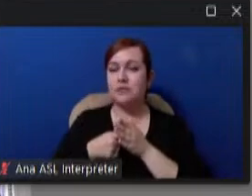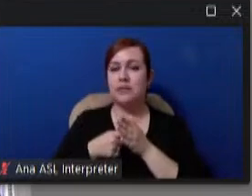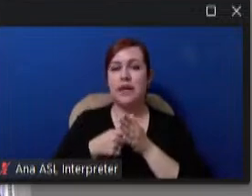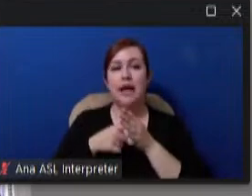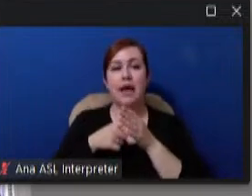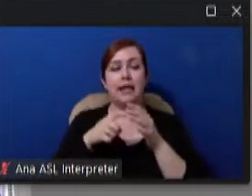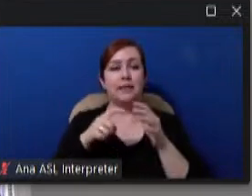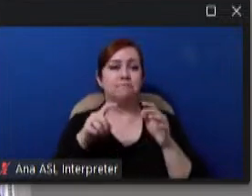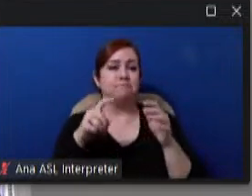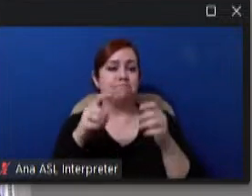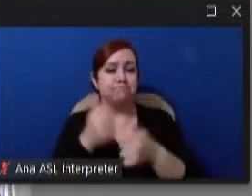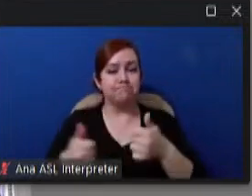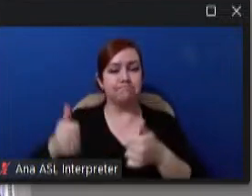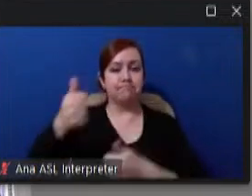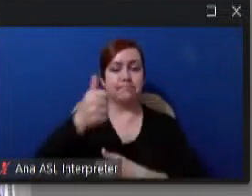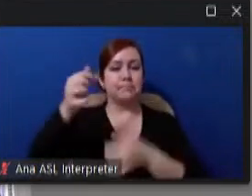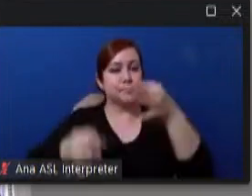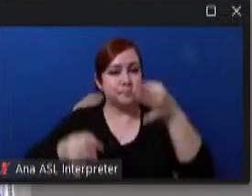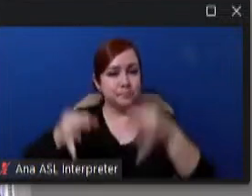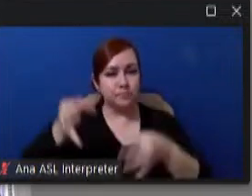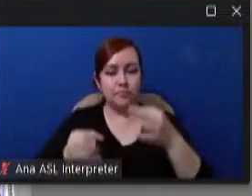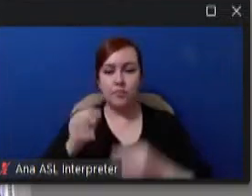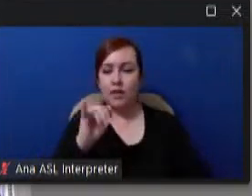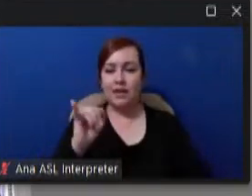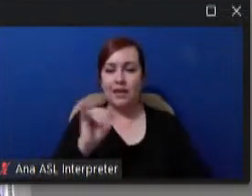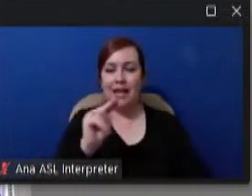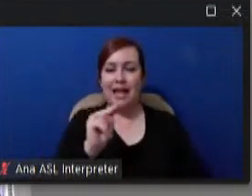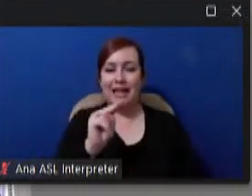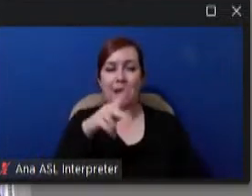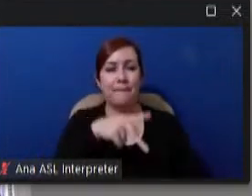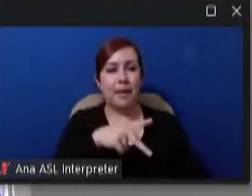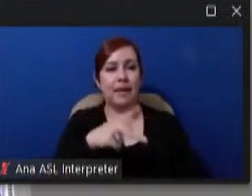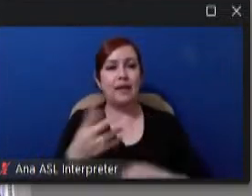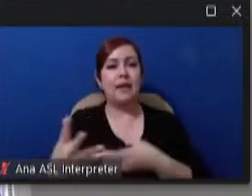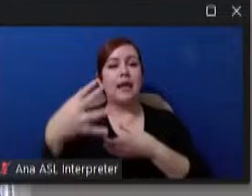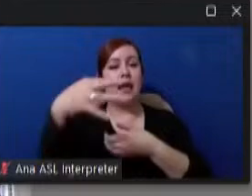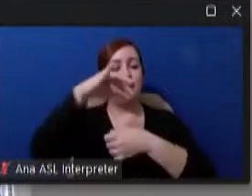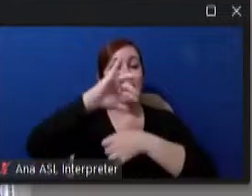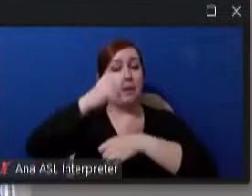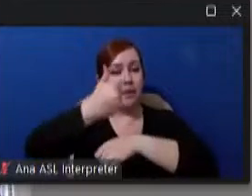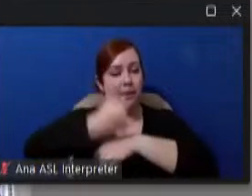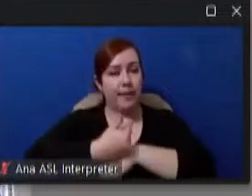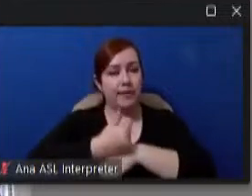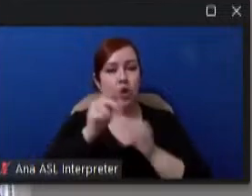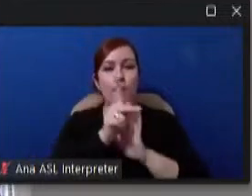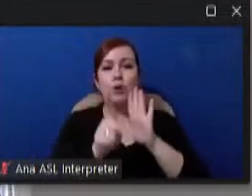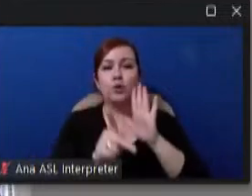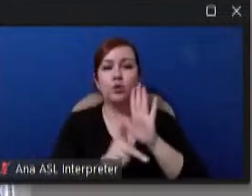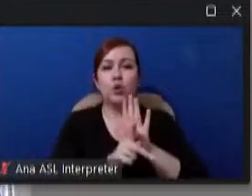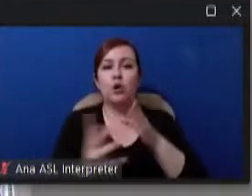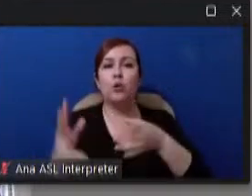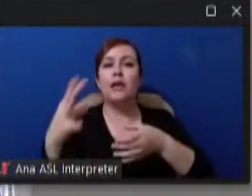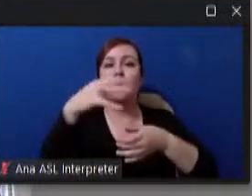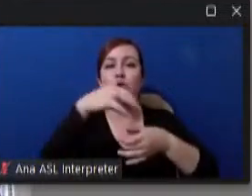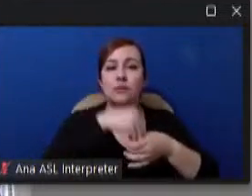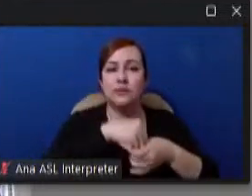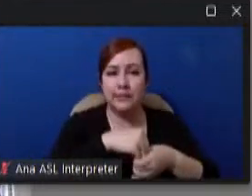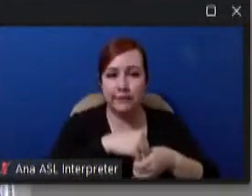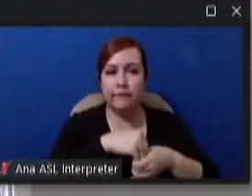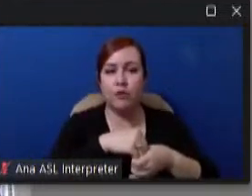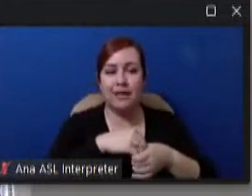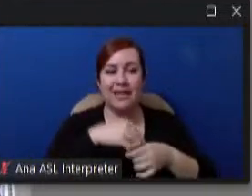are demanding that the National Prison Institute and others